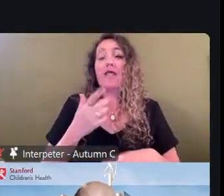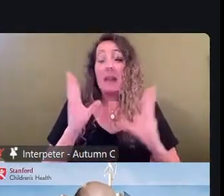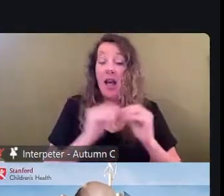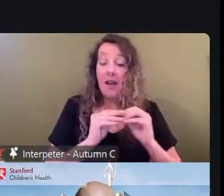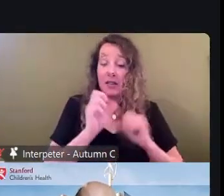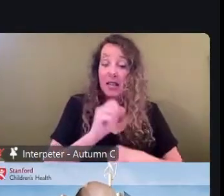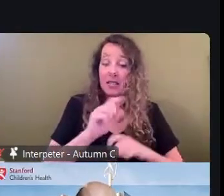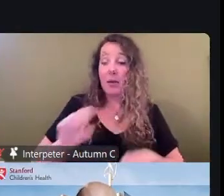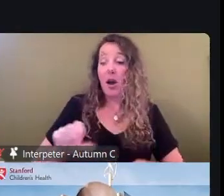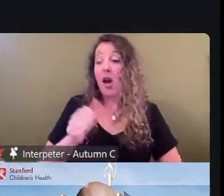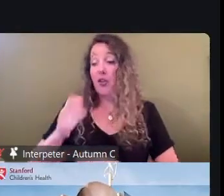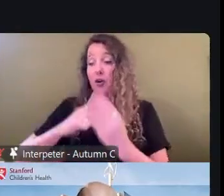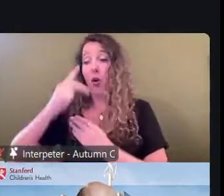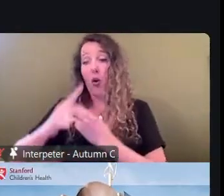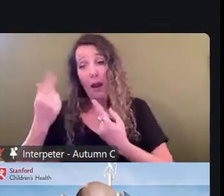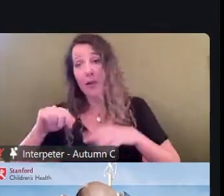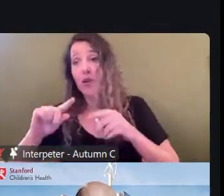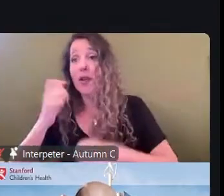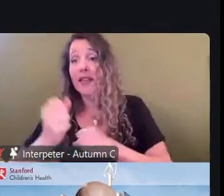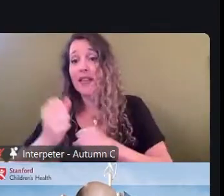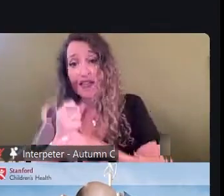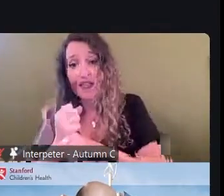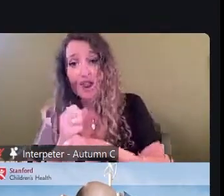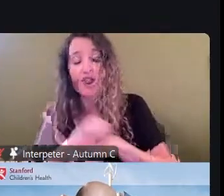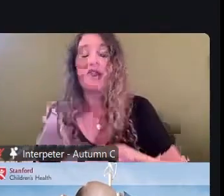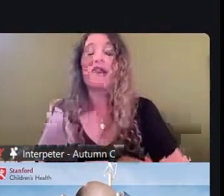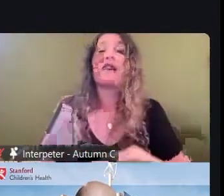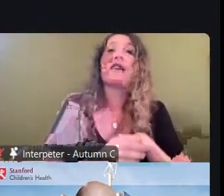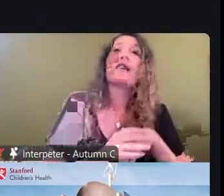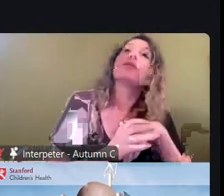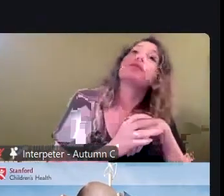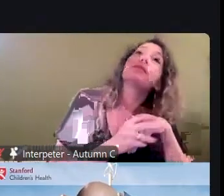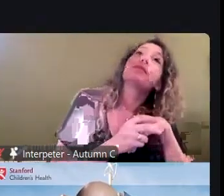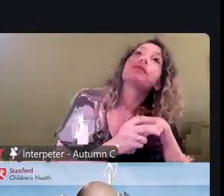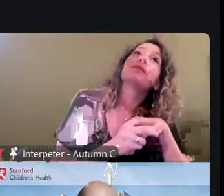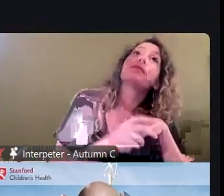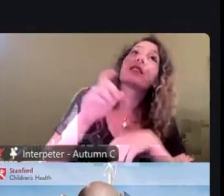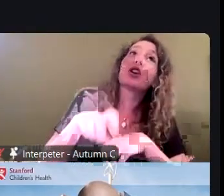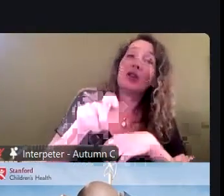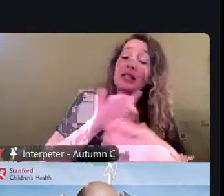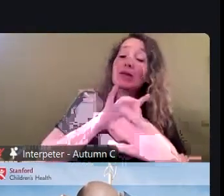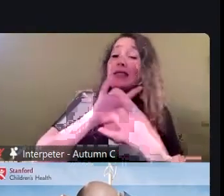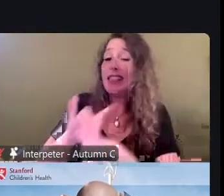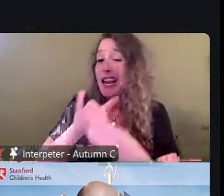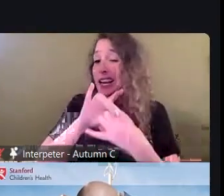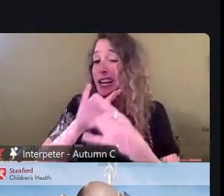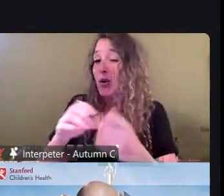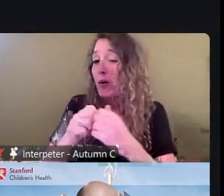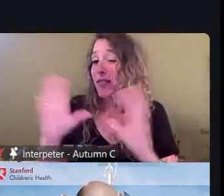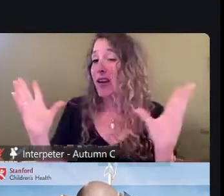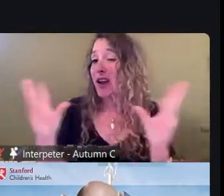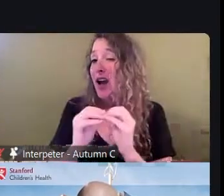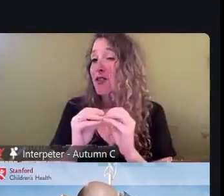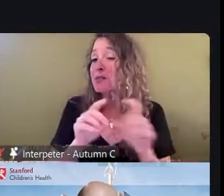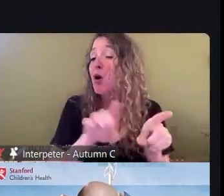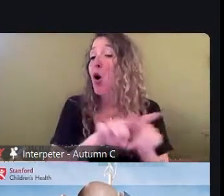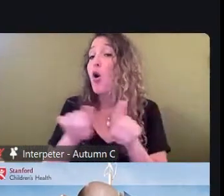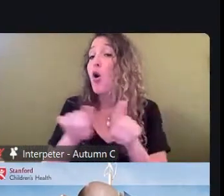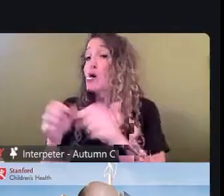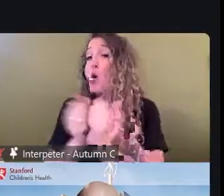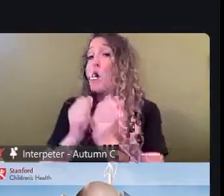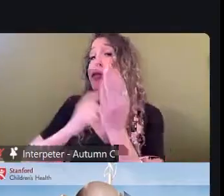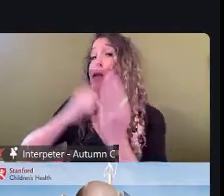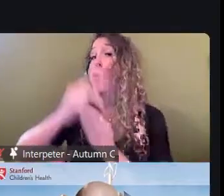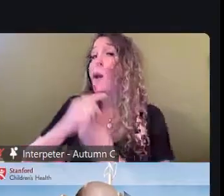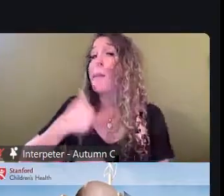the year and other needs that have to do with the conference, but also with the programming we